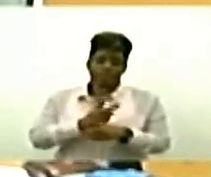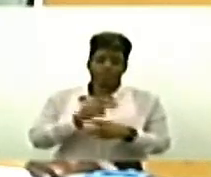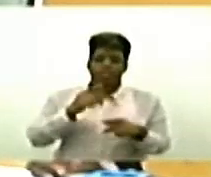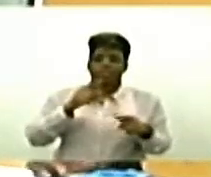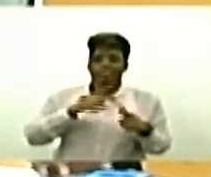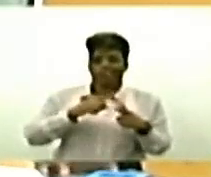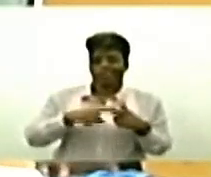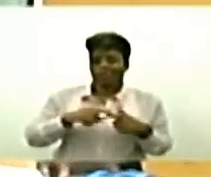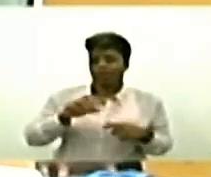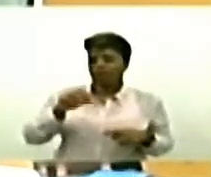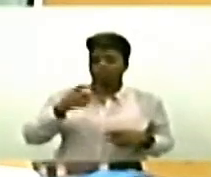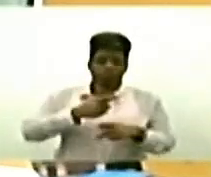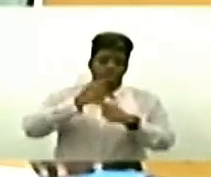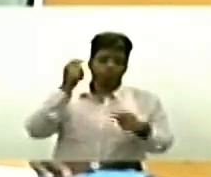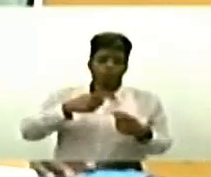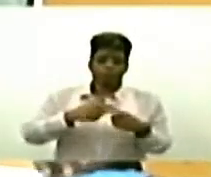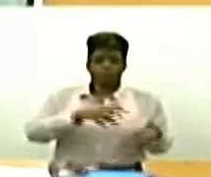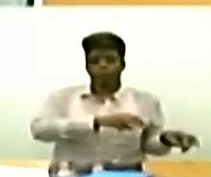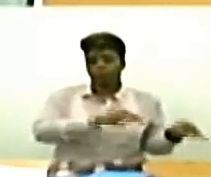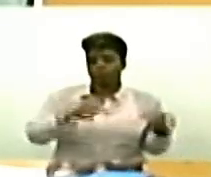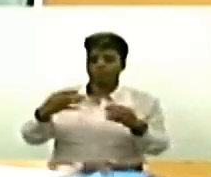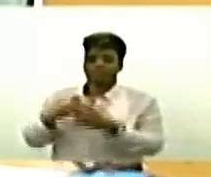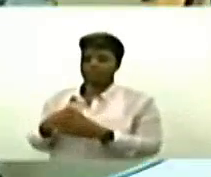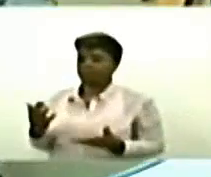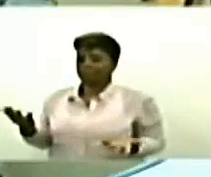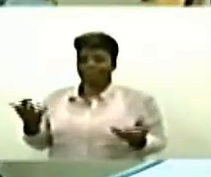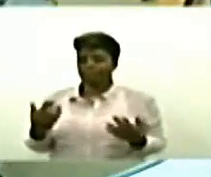towed, you know. So that's basically what he's saying. Yeah.